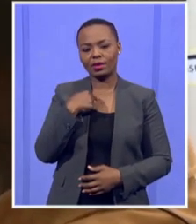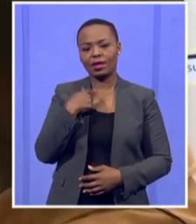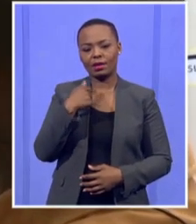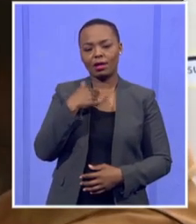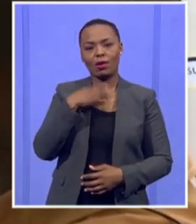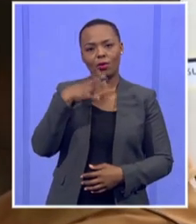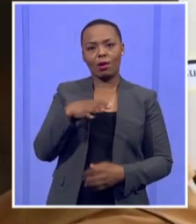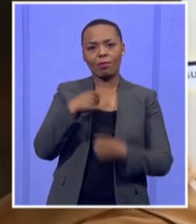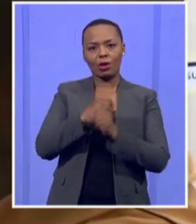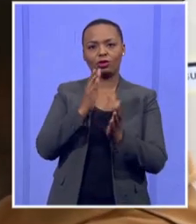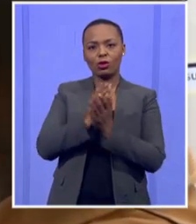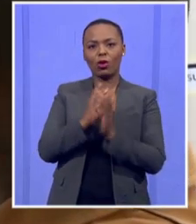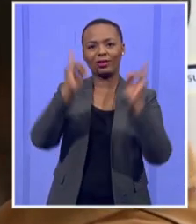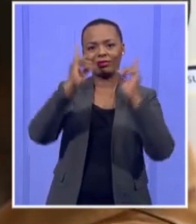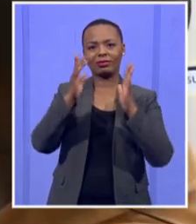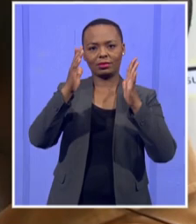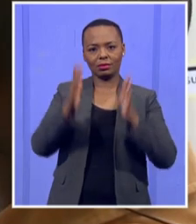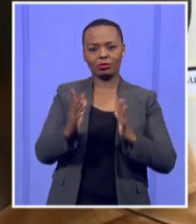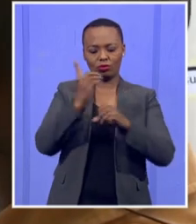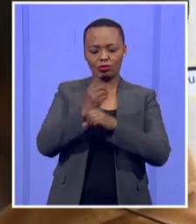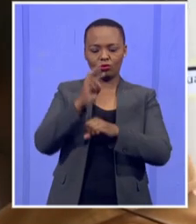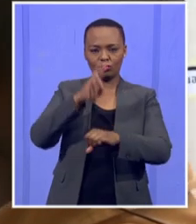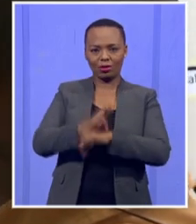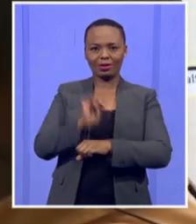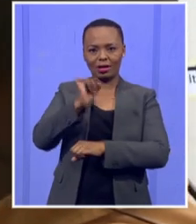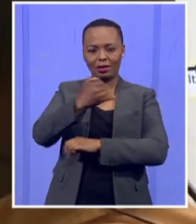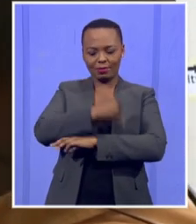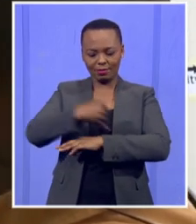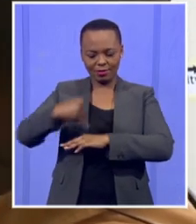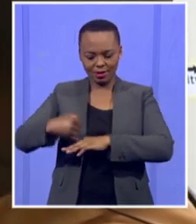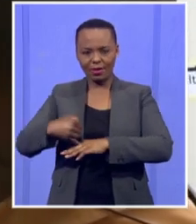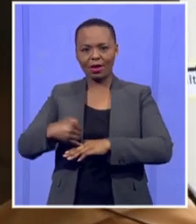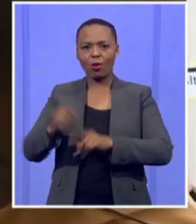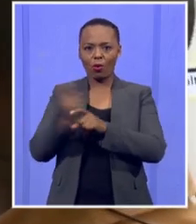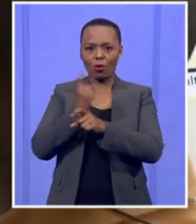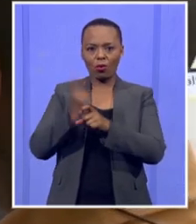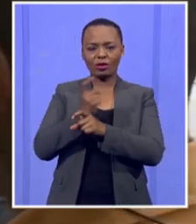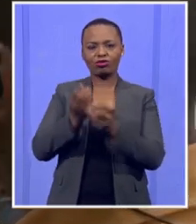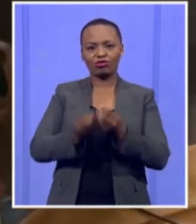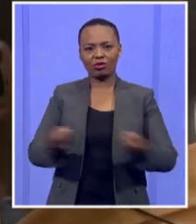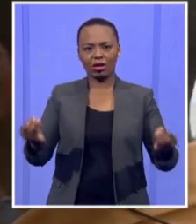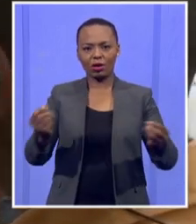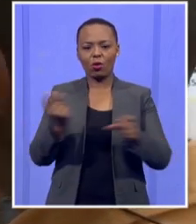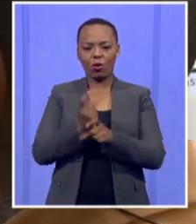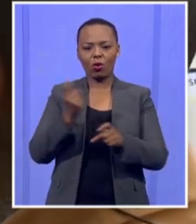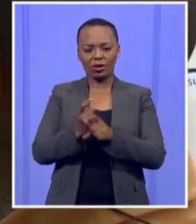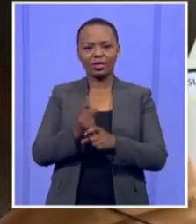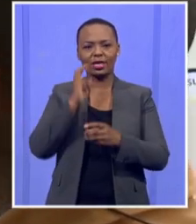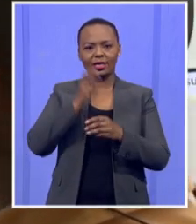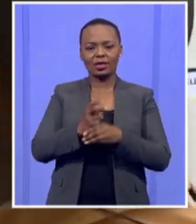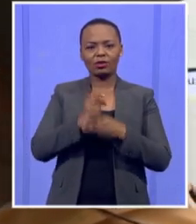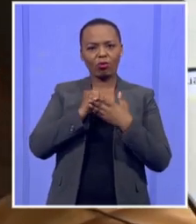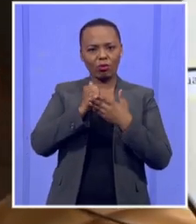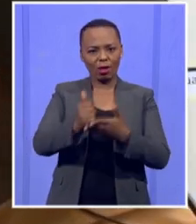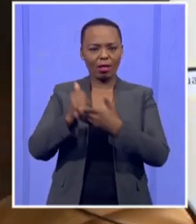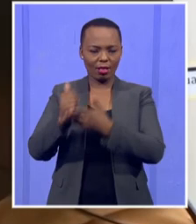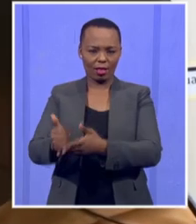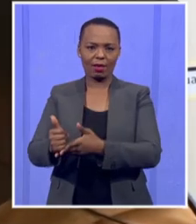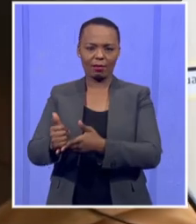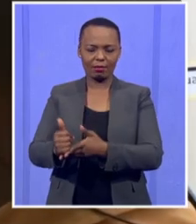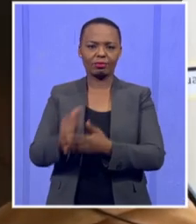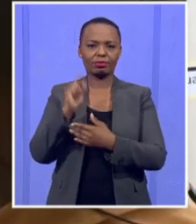pediatric surgery as an art, as a form of practice, reaches every child in South Africa. It should be practiced in every rural place,